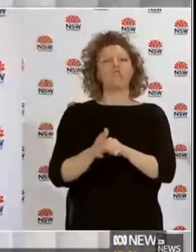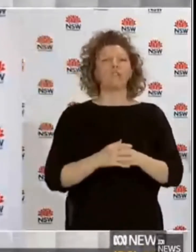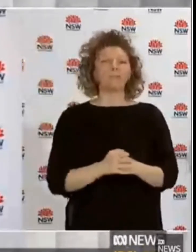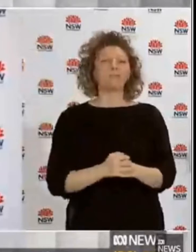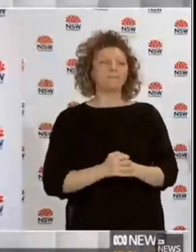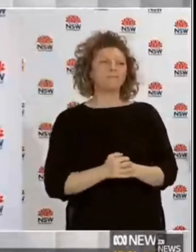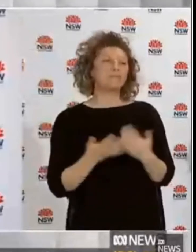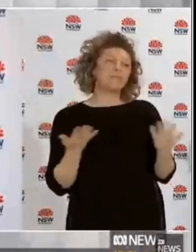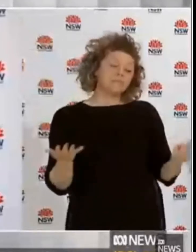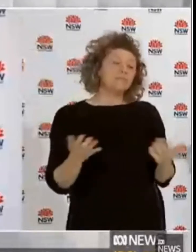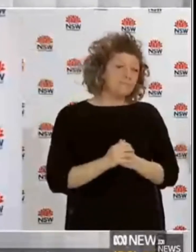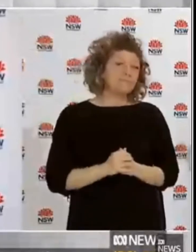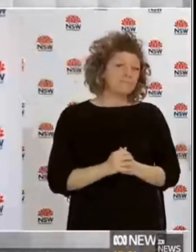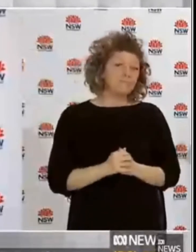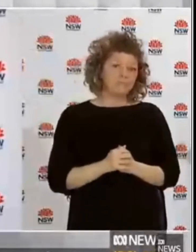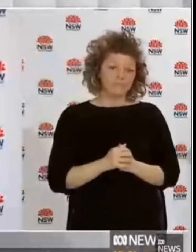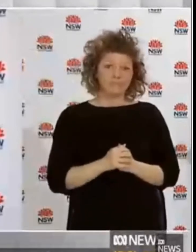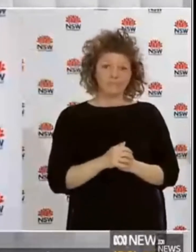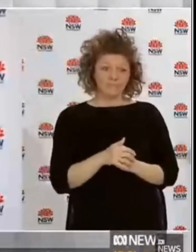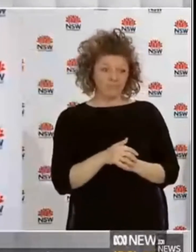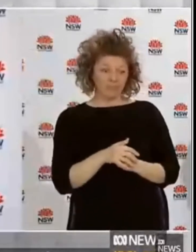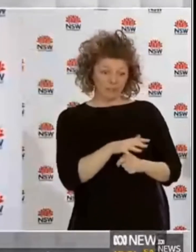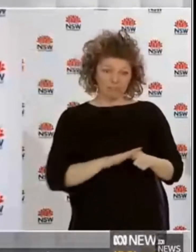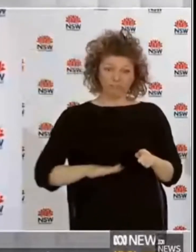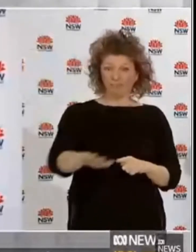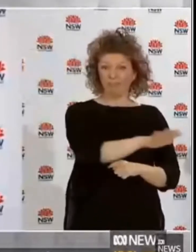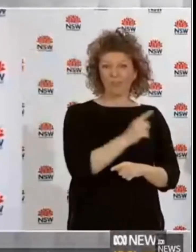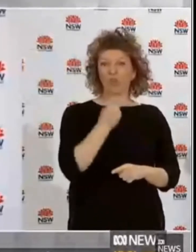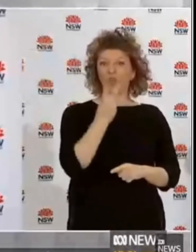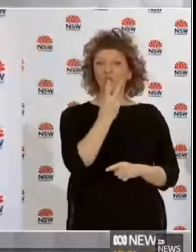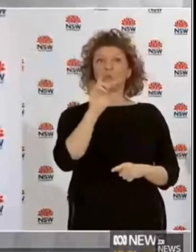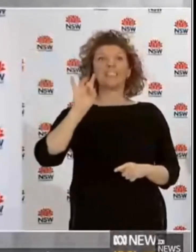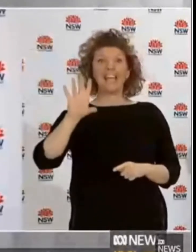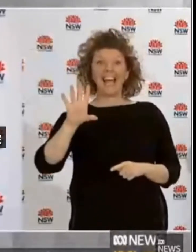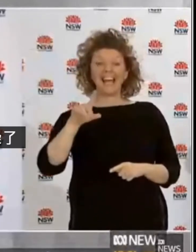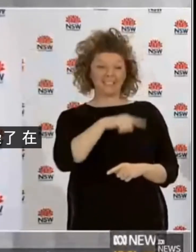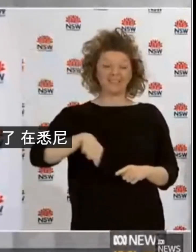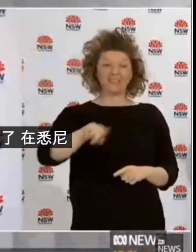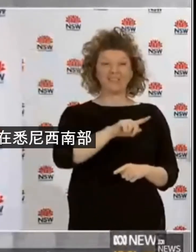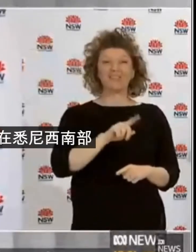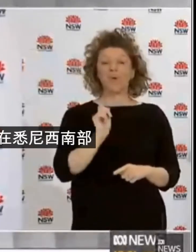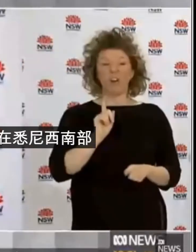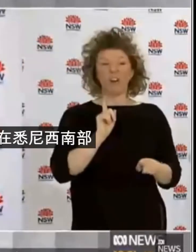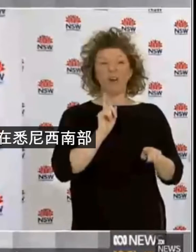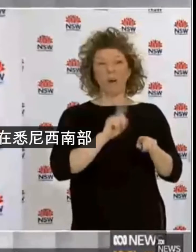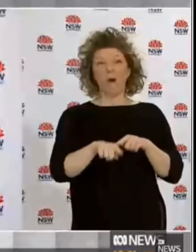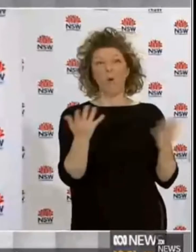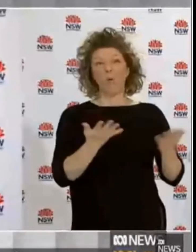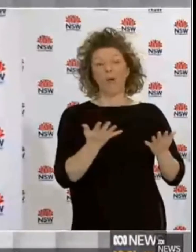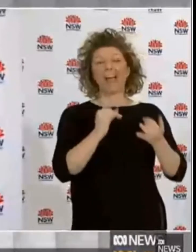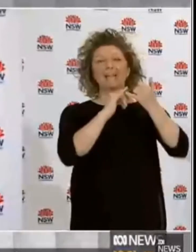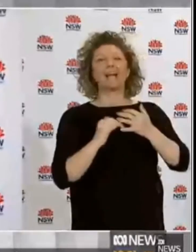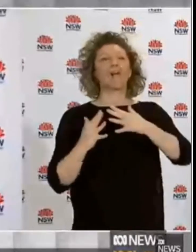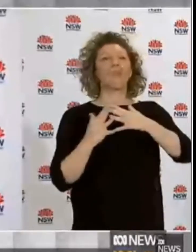Again, unfortunately, of those 210 cases, by far the majority were in southwest Sydney